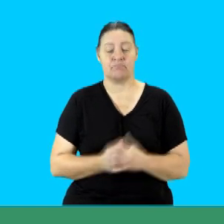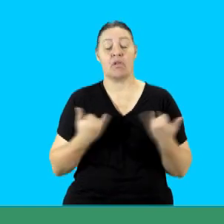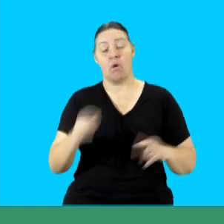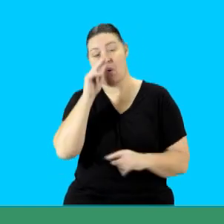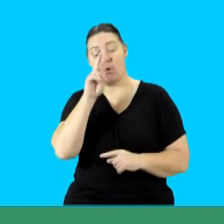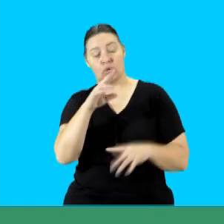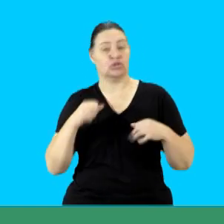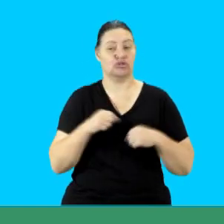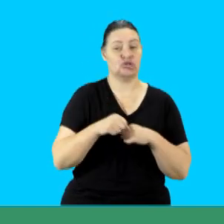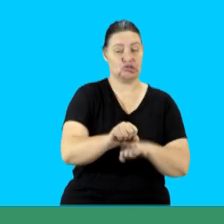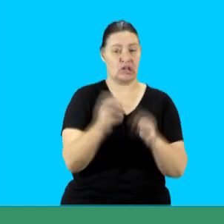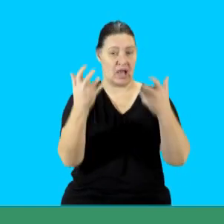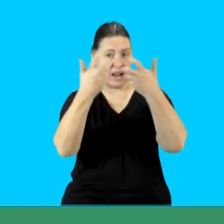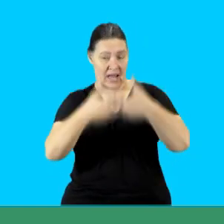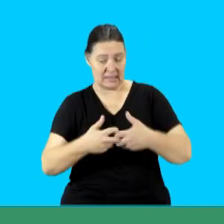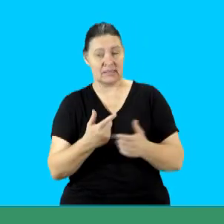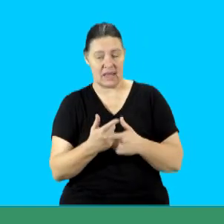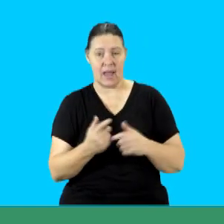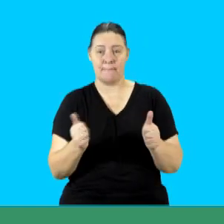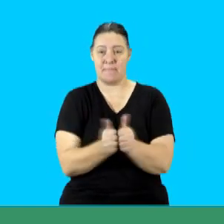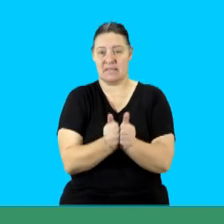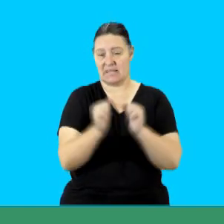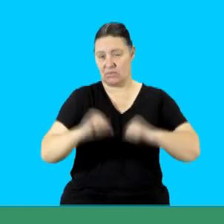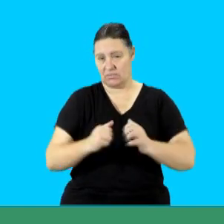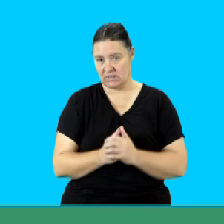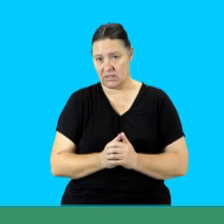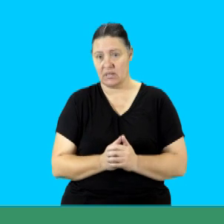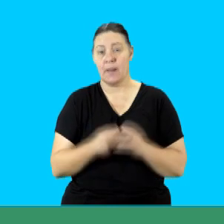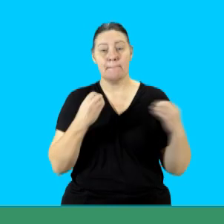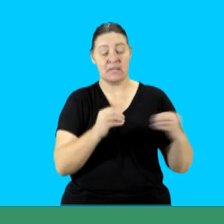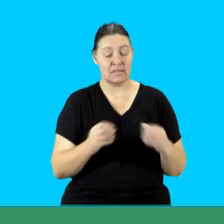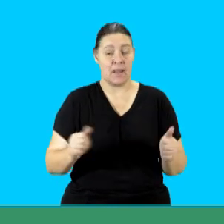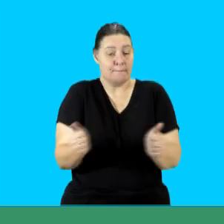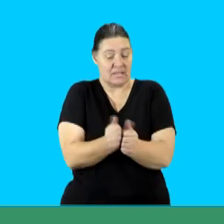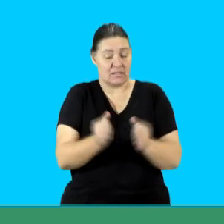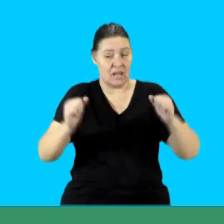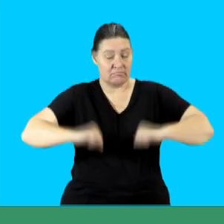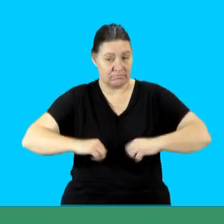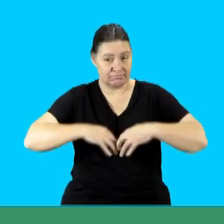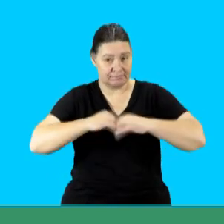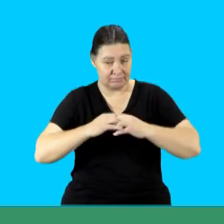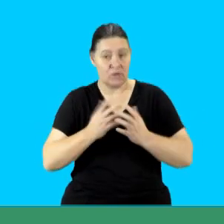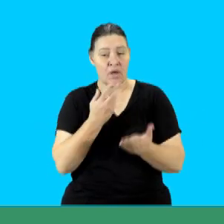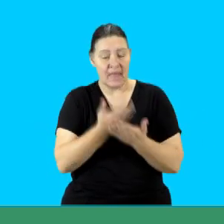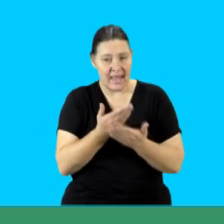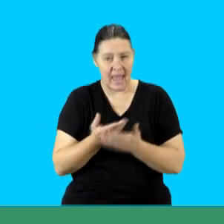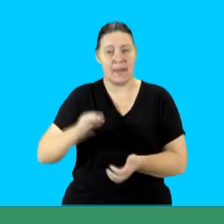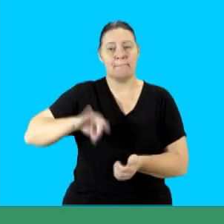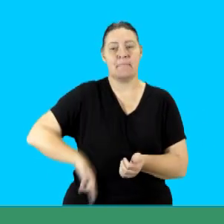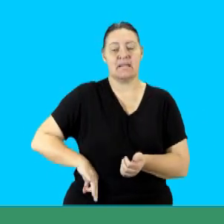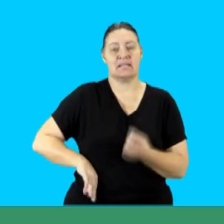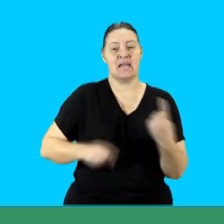Now let's look at strategic alliance and partnership agreements. Businesses form partnership agreements in order to benefit